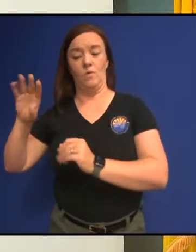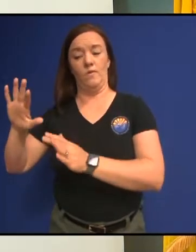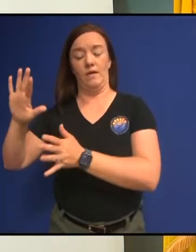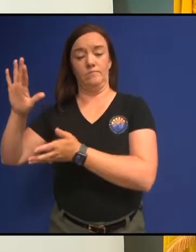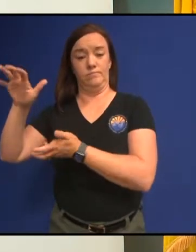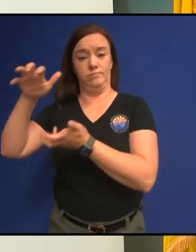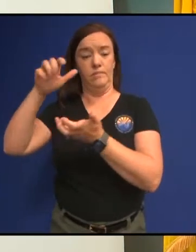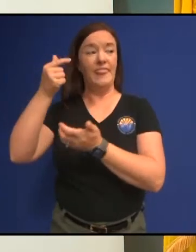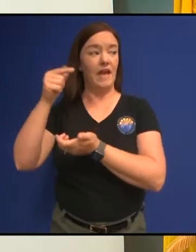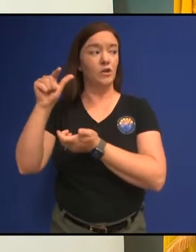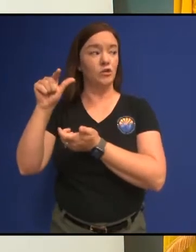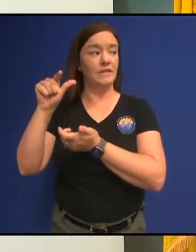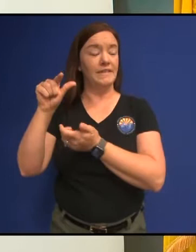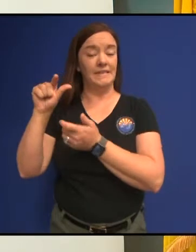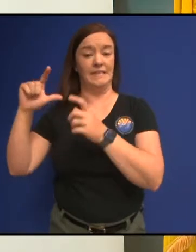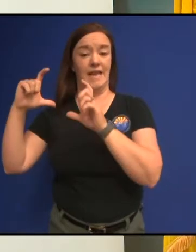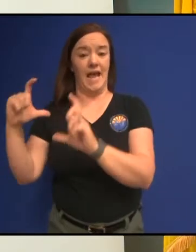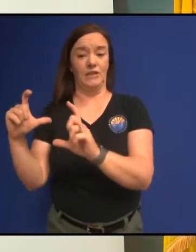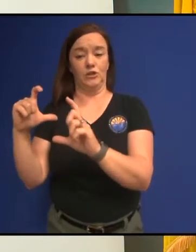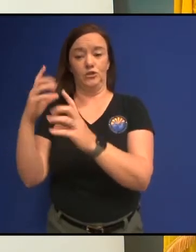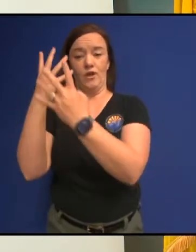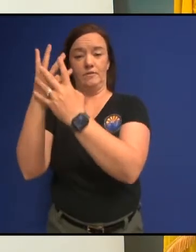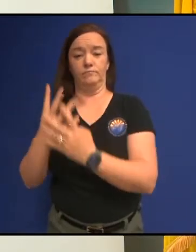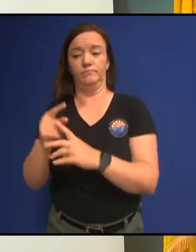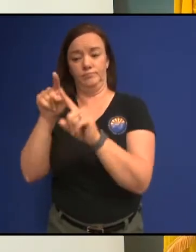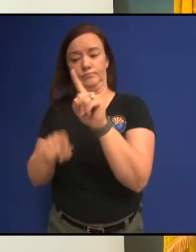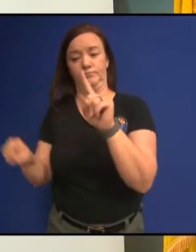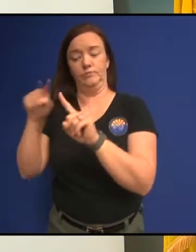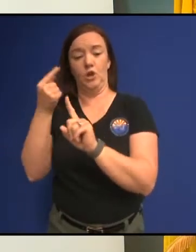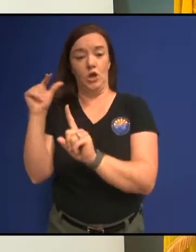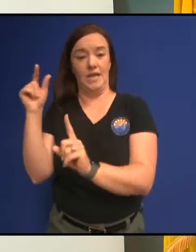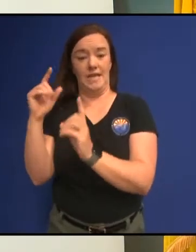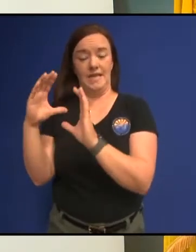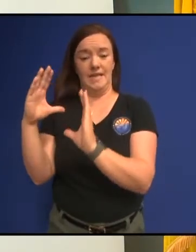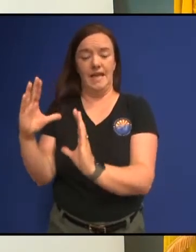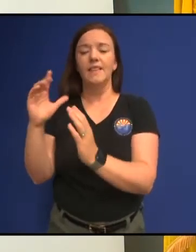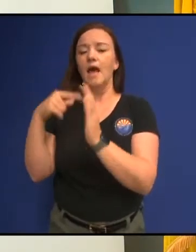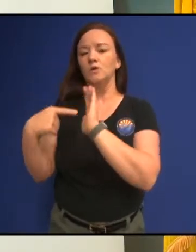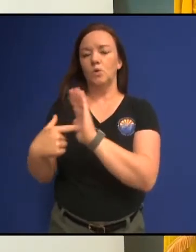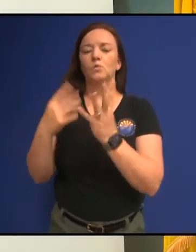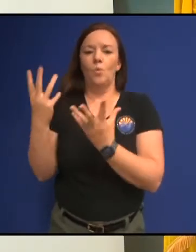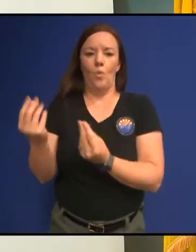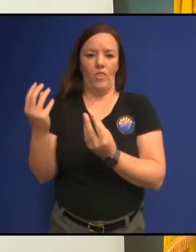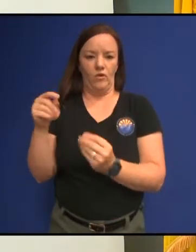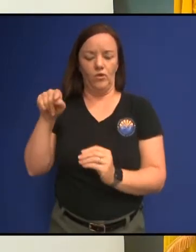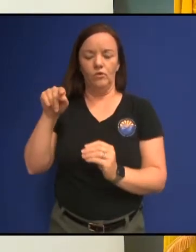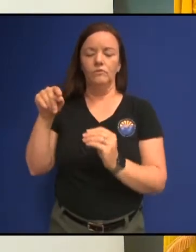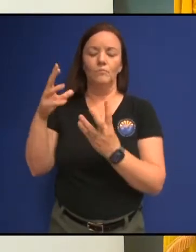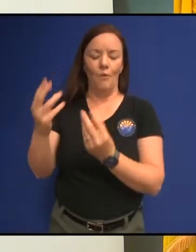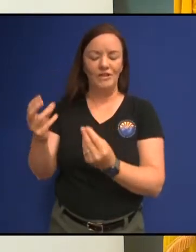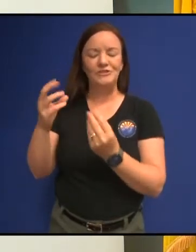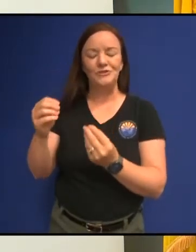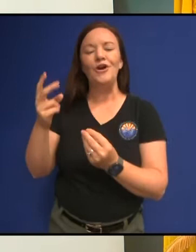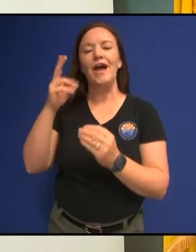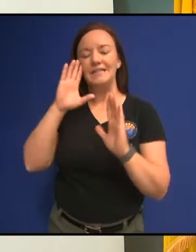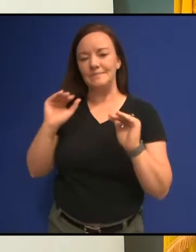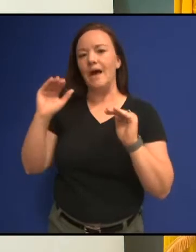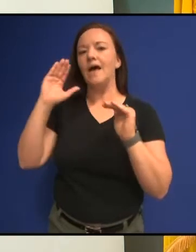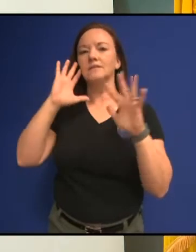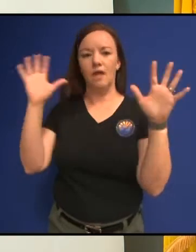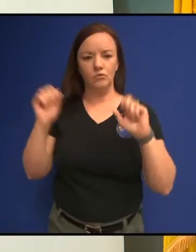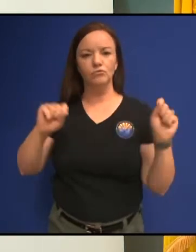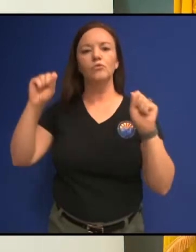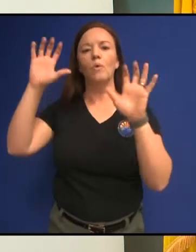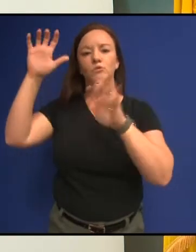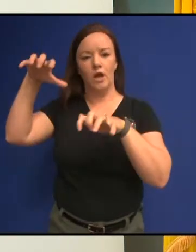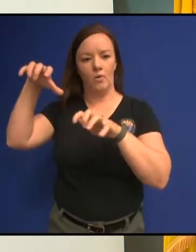this green hatched area representing where the Weather Prediction Center thinks they're going to see showers and thunderstorms. What